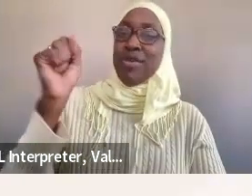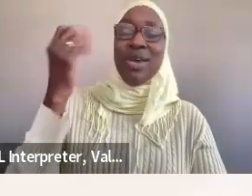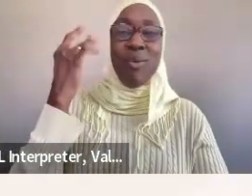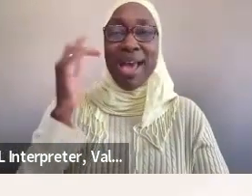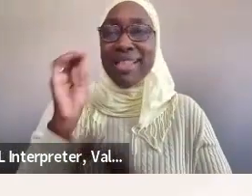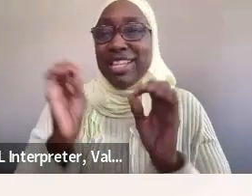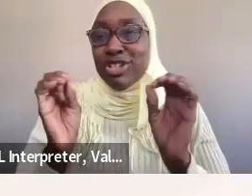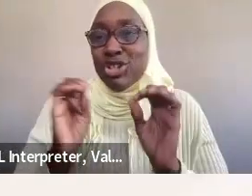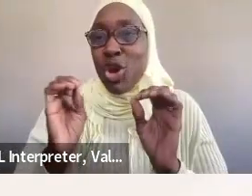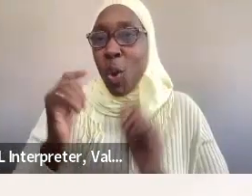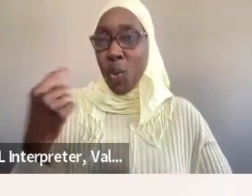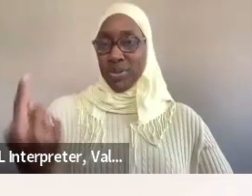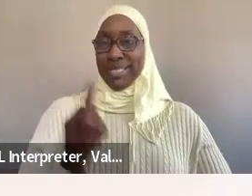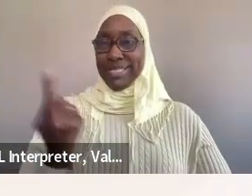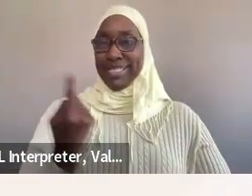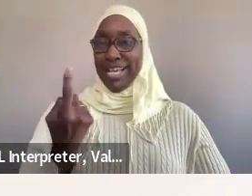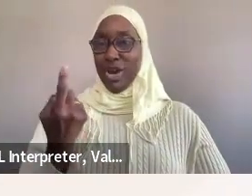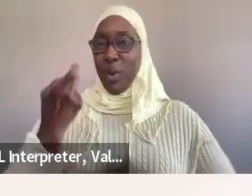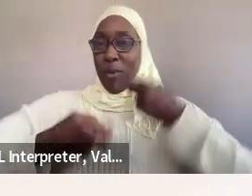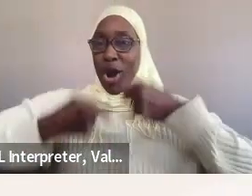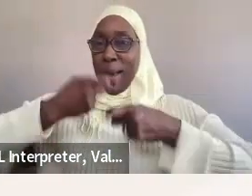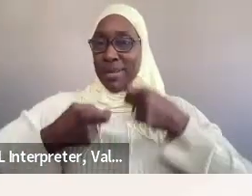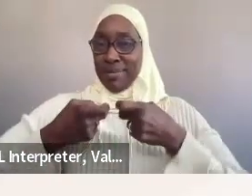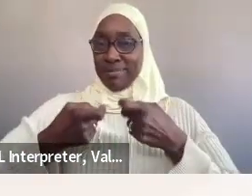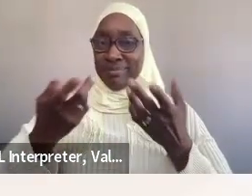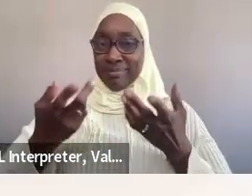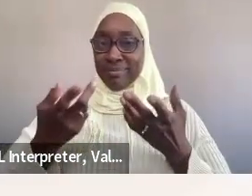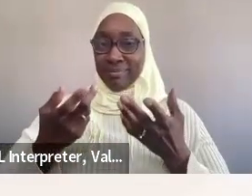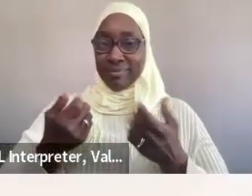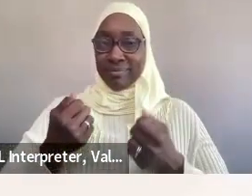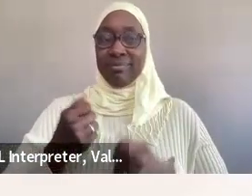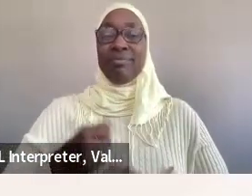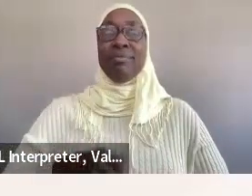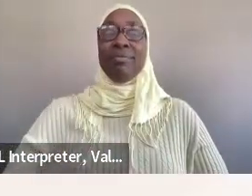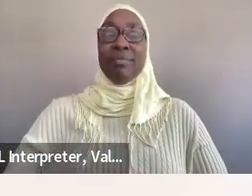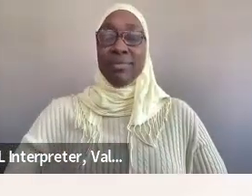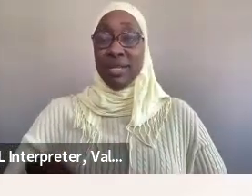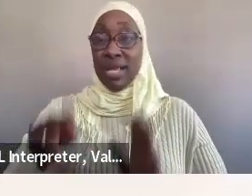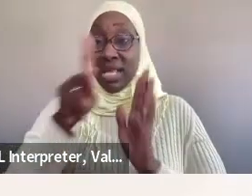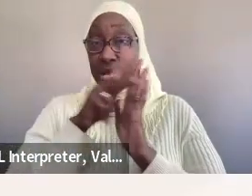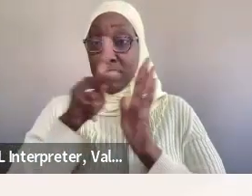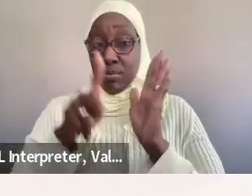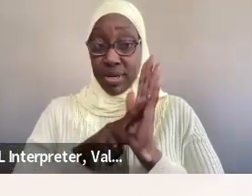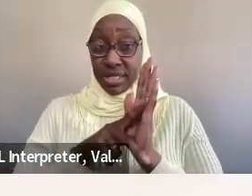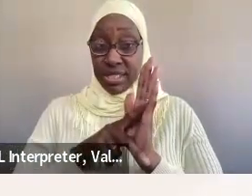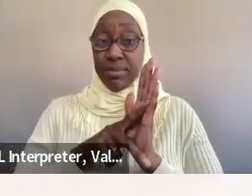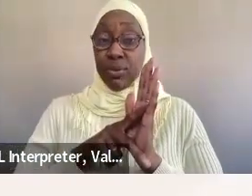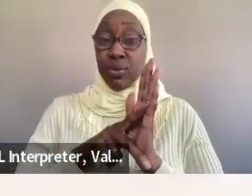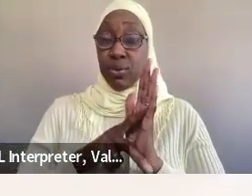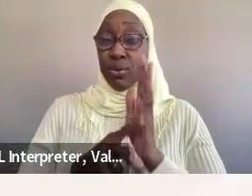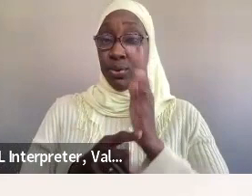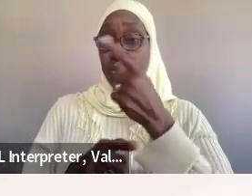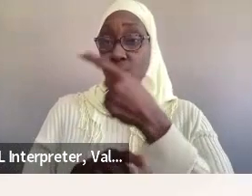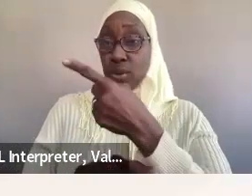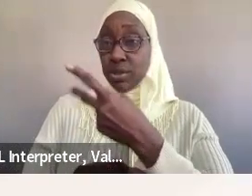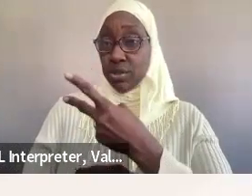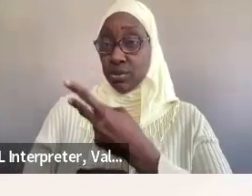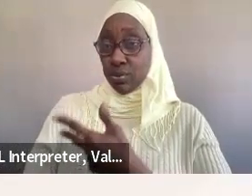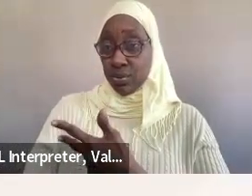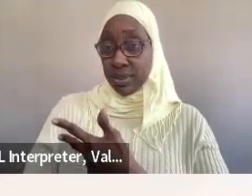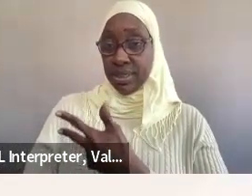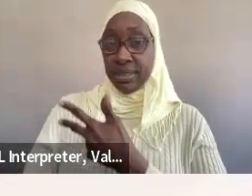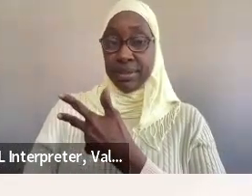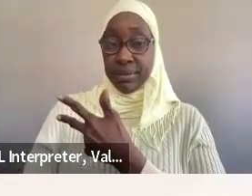lives. So some of the key principles that we follow are embracing disability as an identity, not just as a diagnosis,